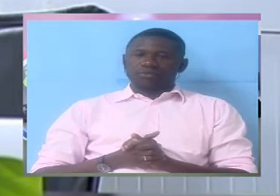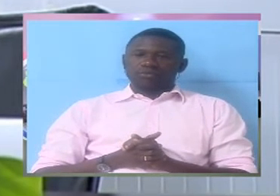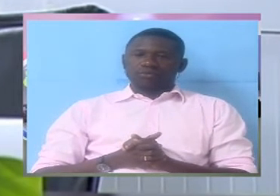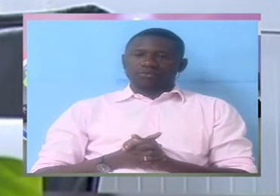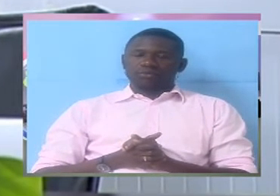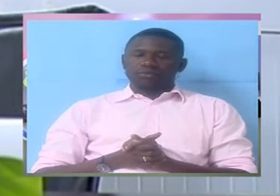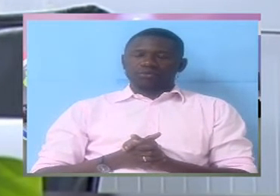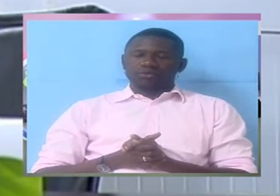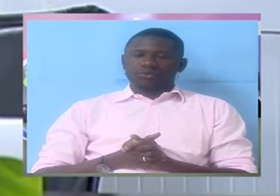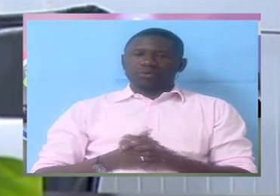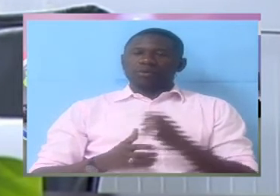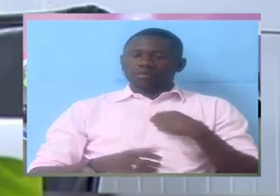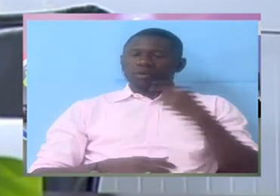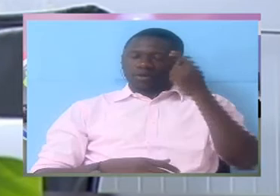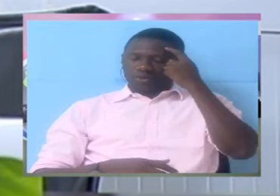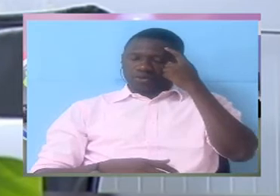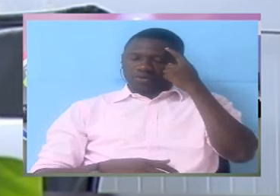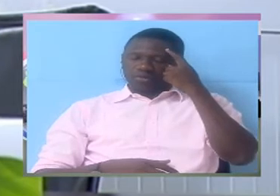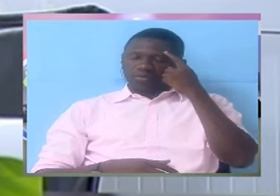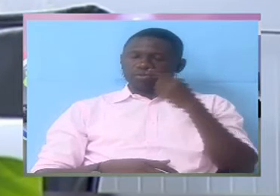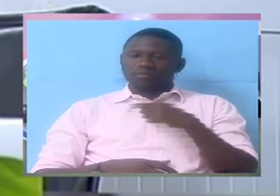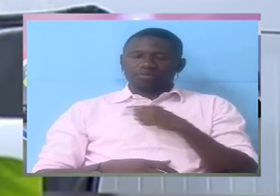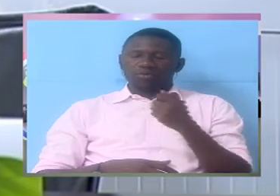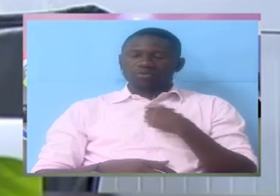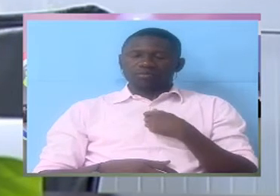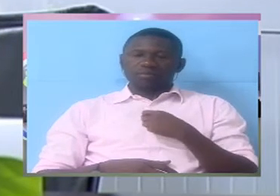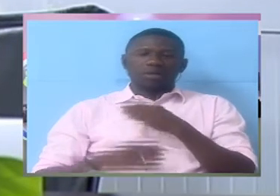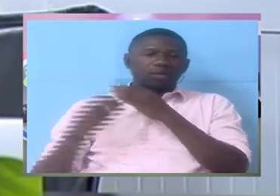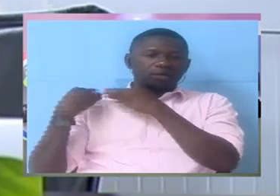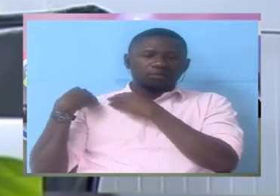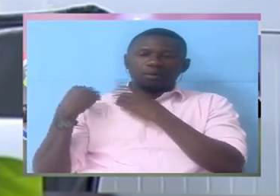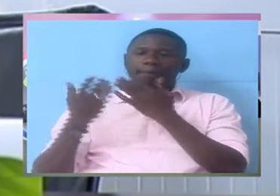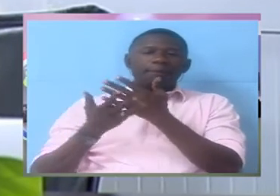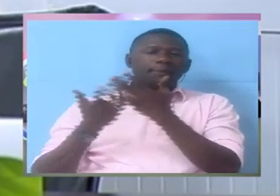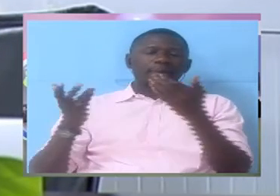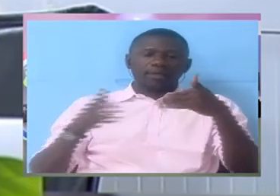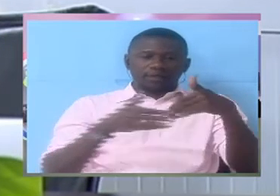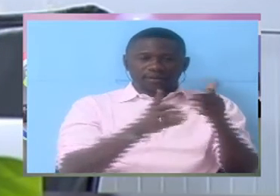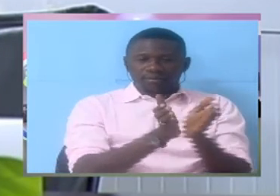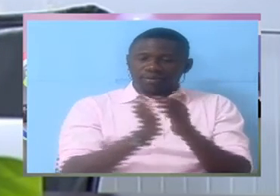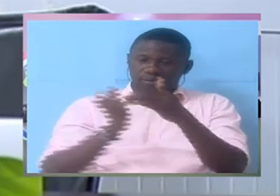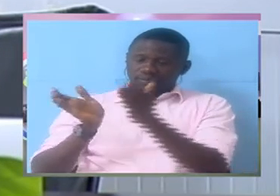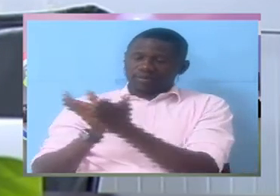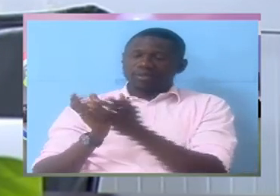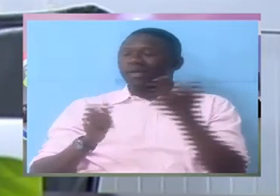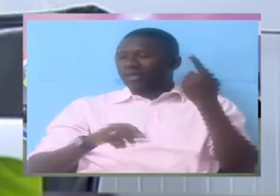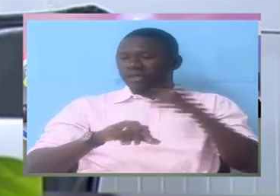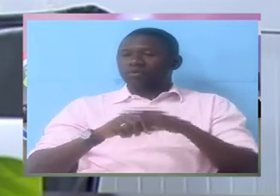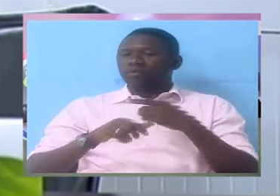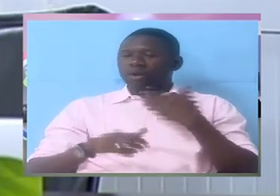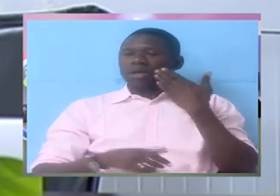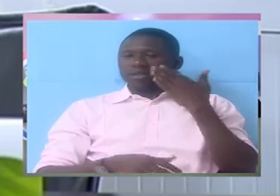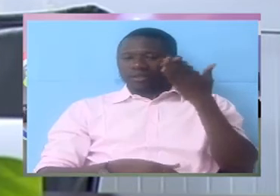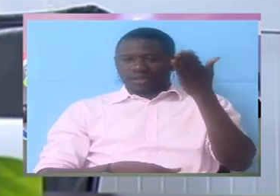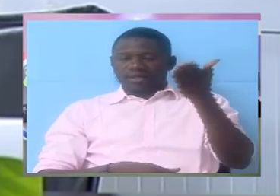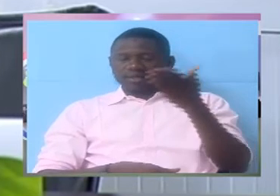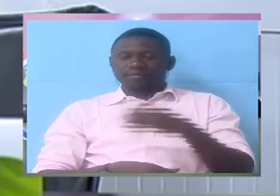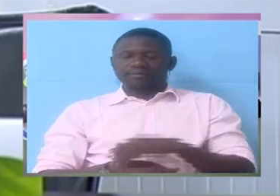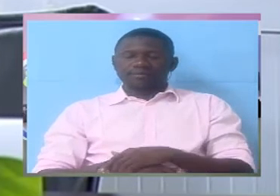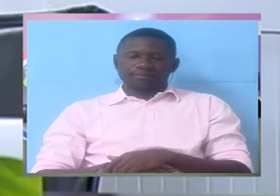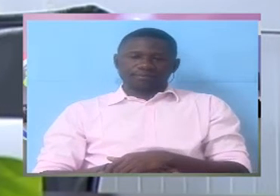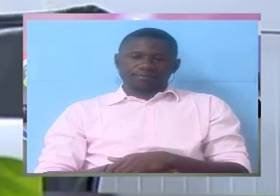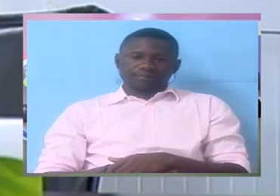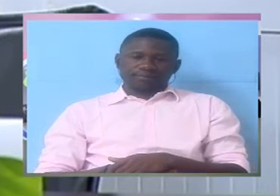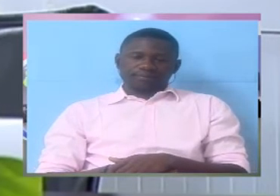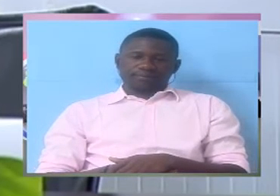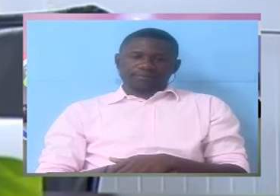I taught quite a number of, because I manned a lot of units when I was there. Na jamale karandi kadu nga bunda